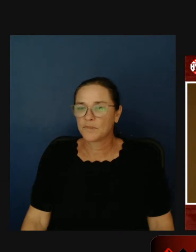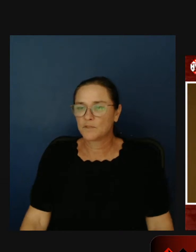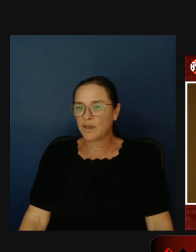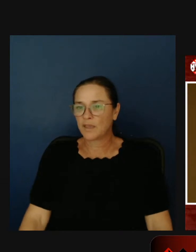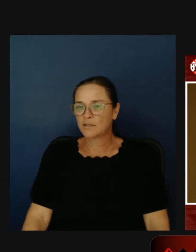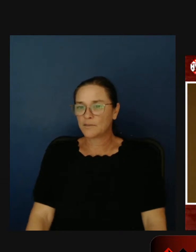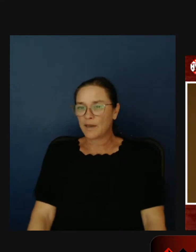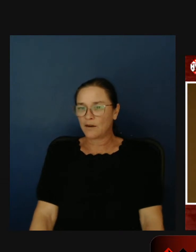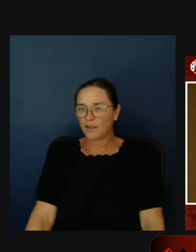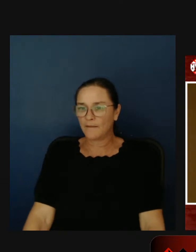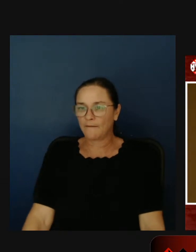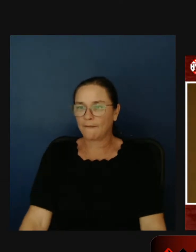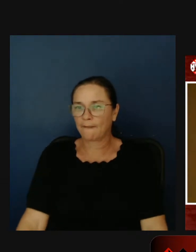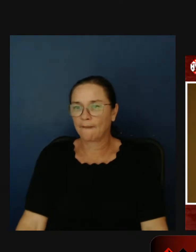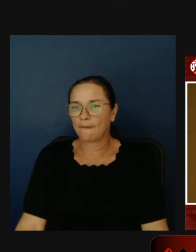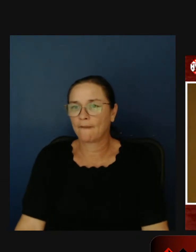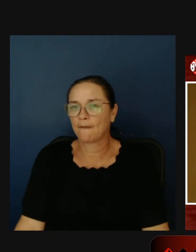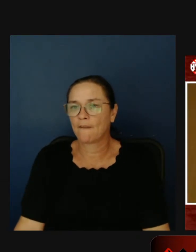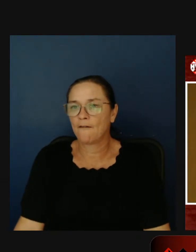Oh, a little too far.